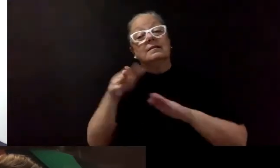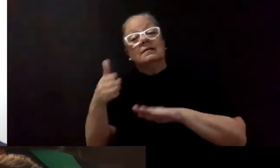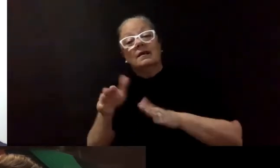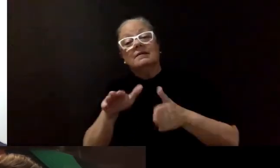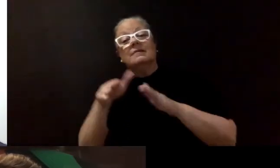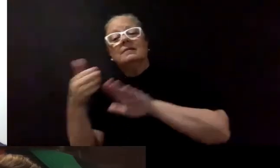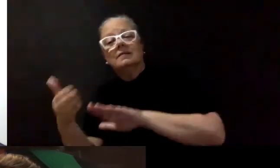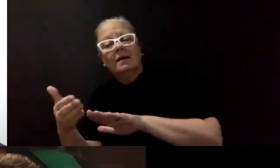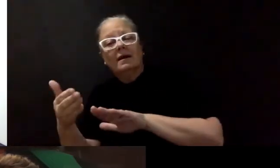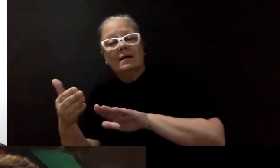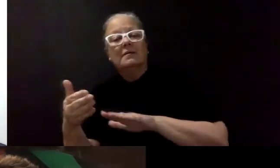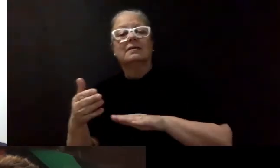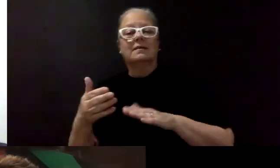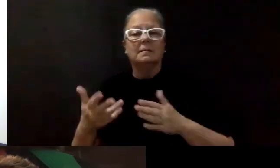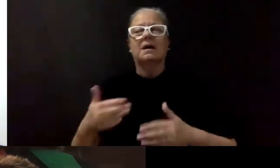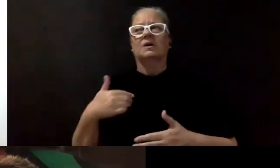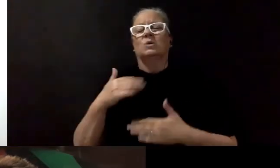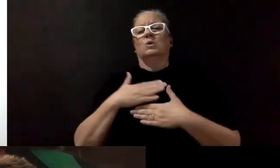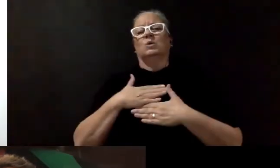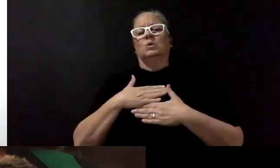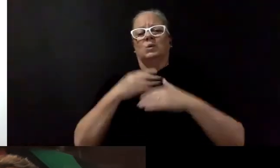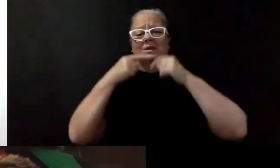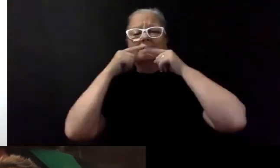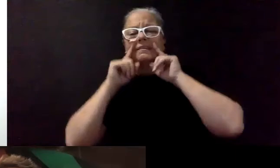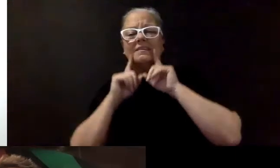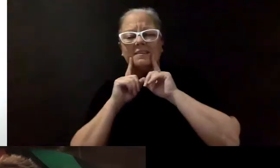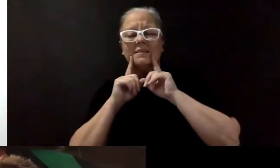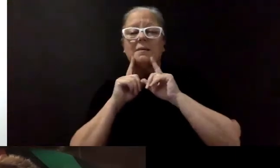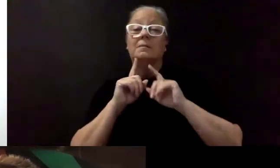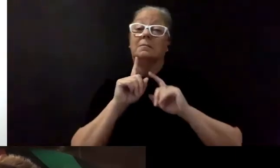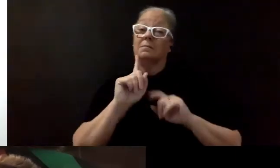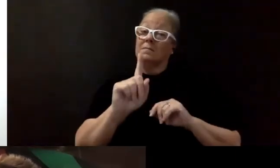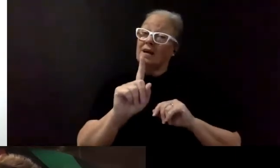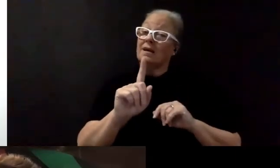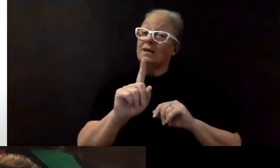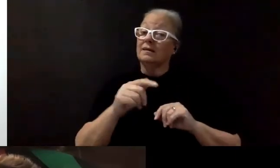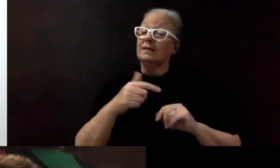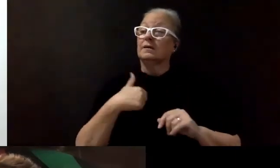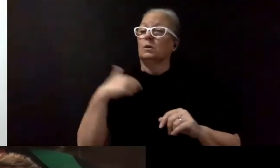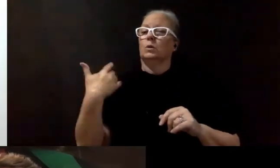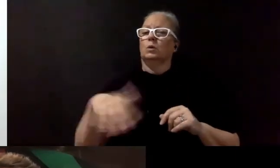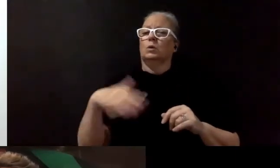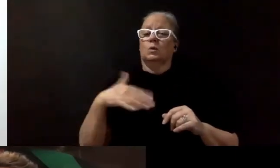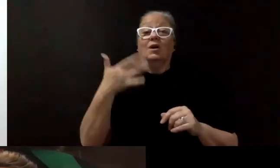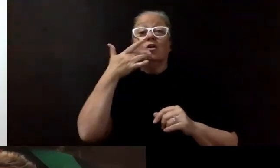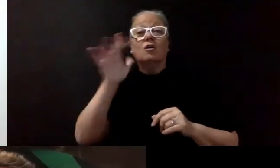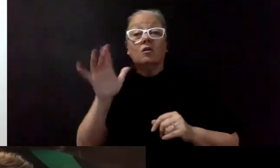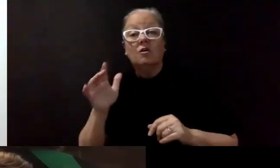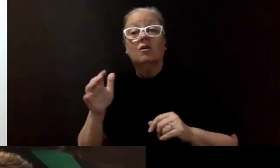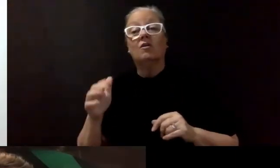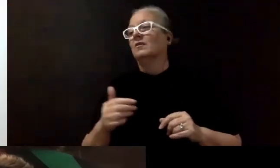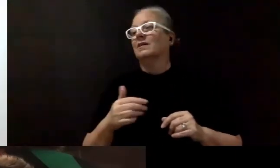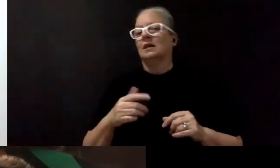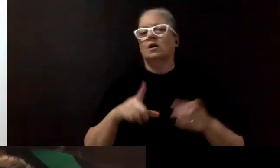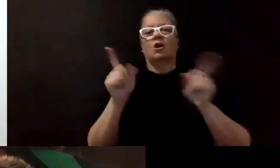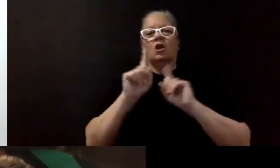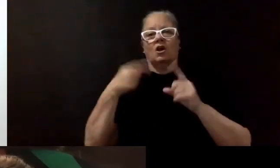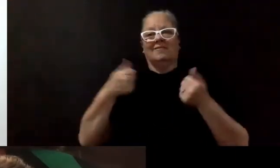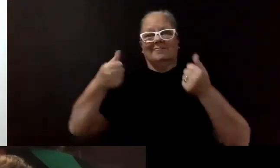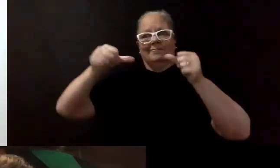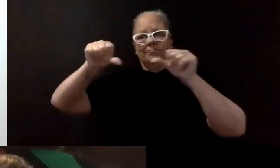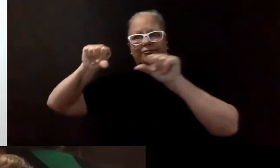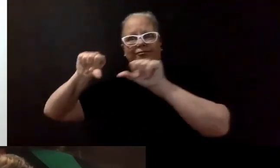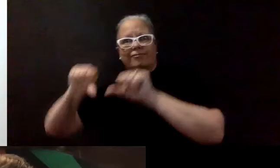and it hit really close to home. But we were lucky as an organisation that we didn't suffer too much as a result. And